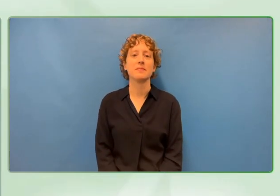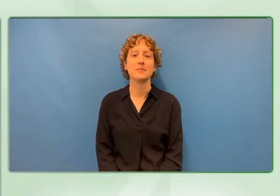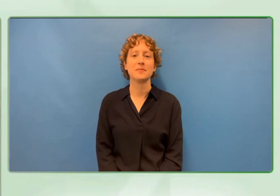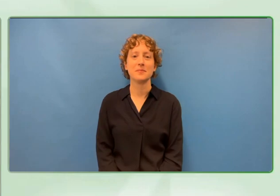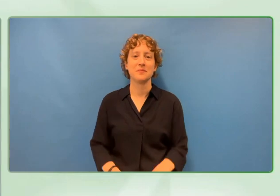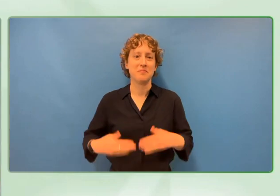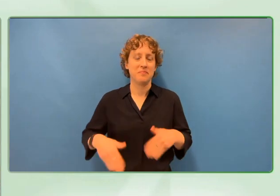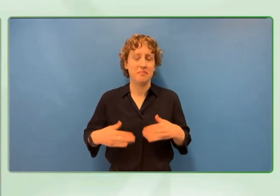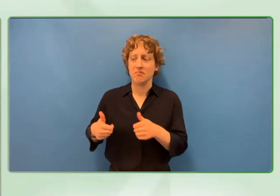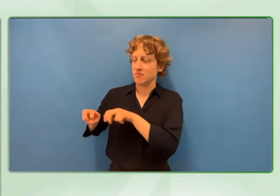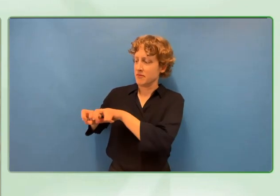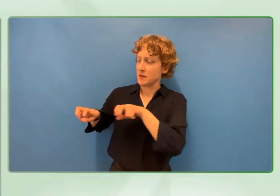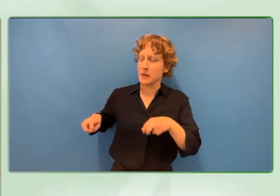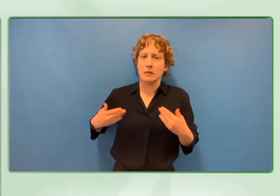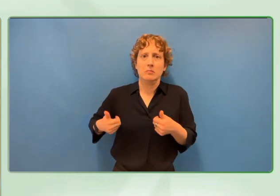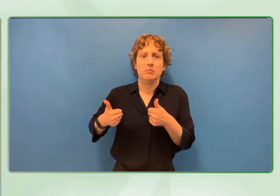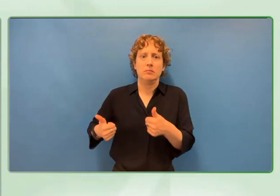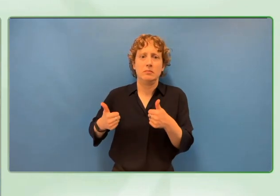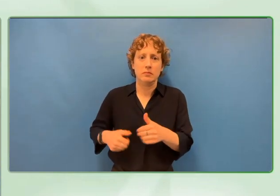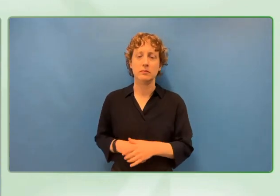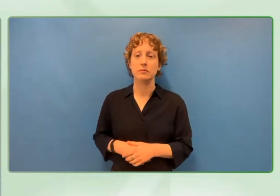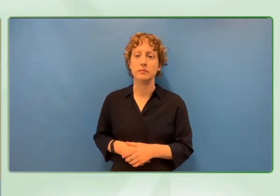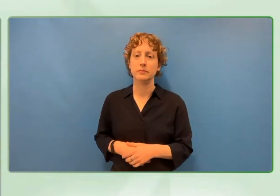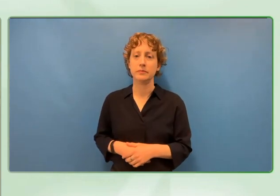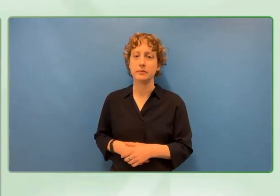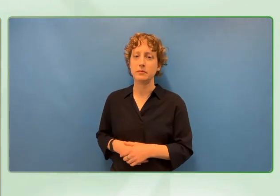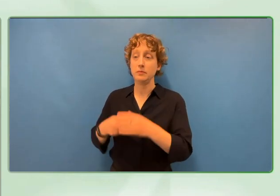is. Universities, mums,